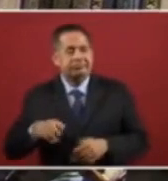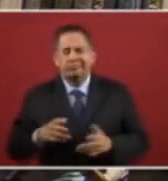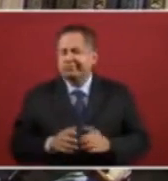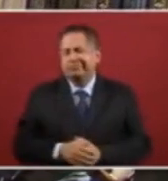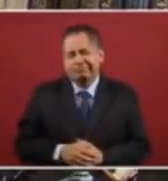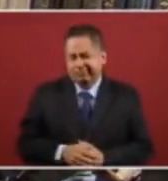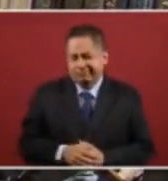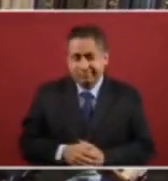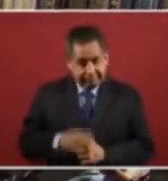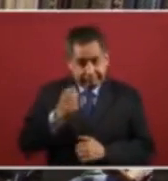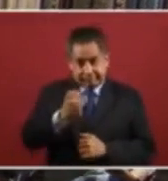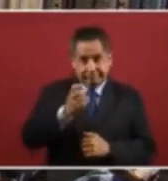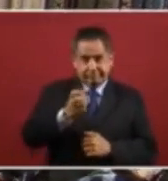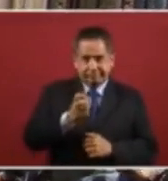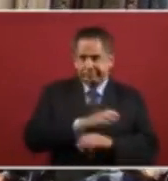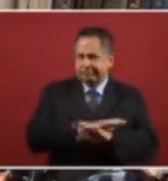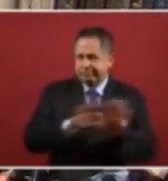But that,